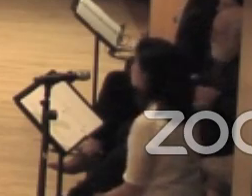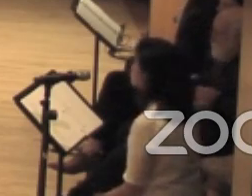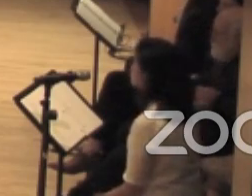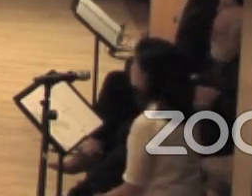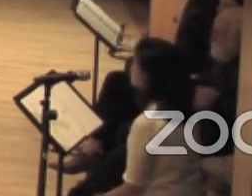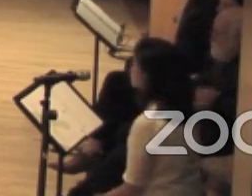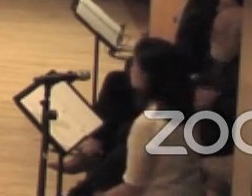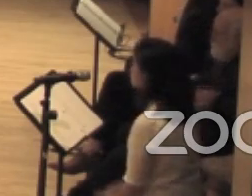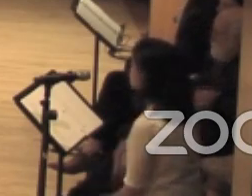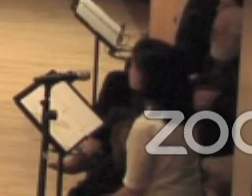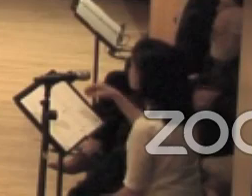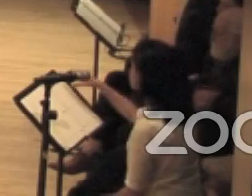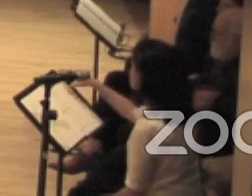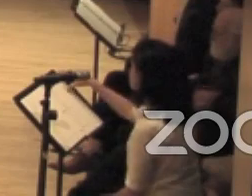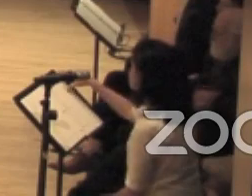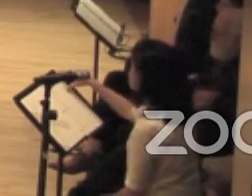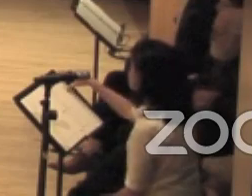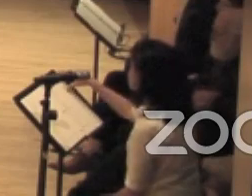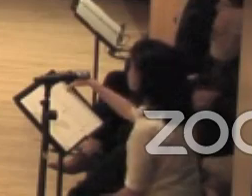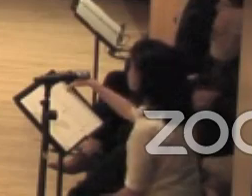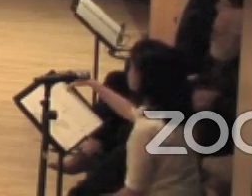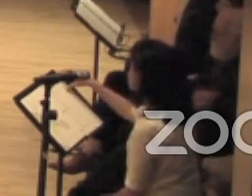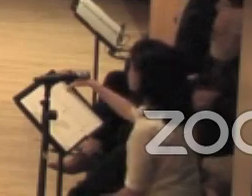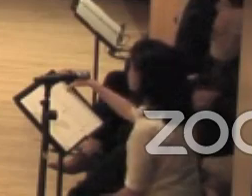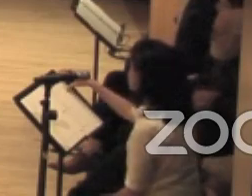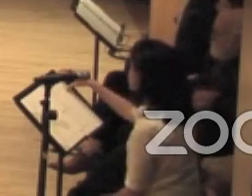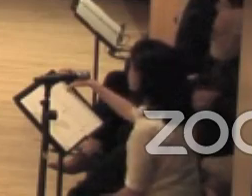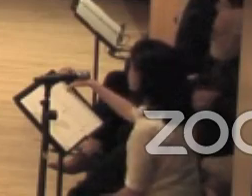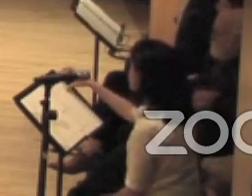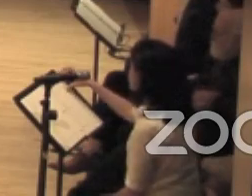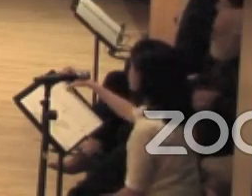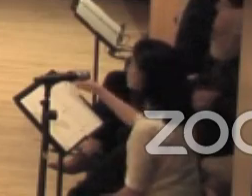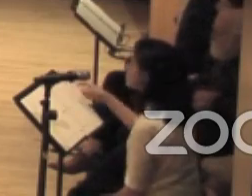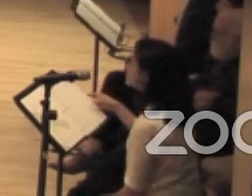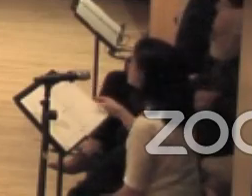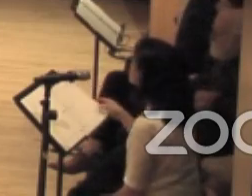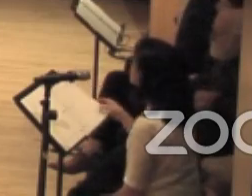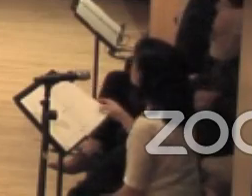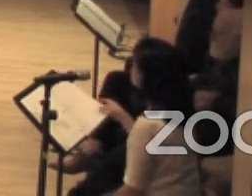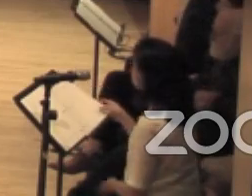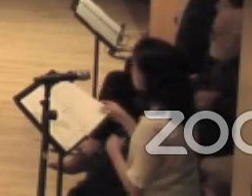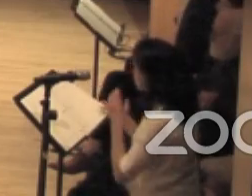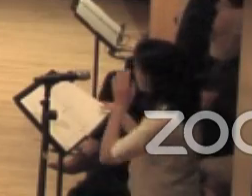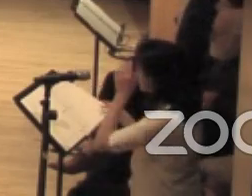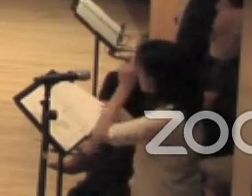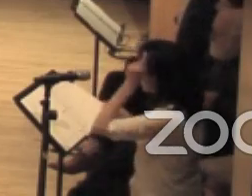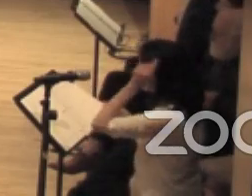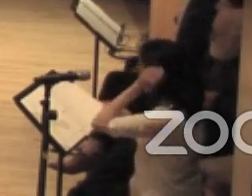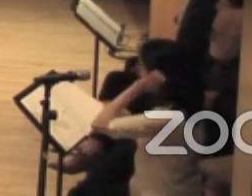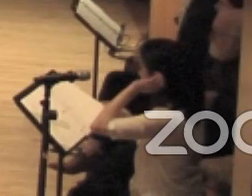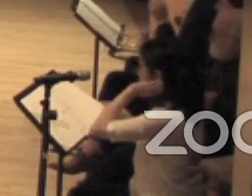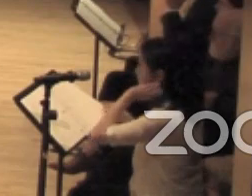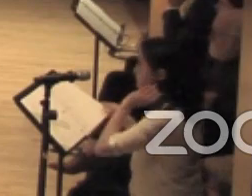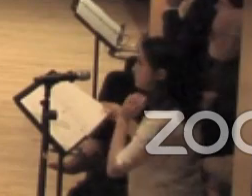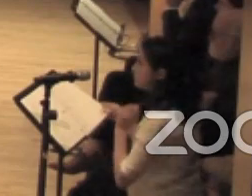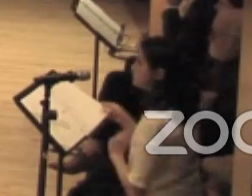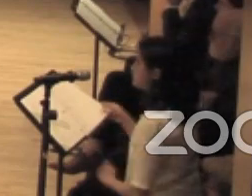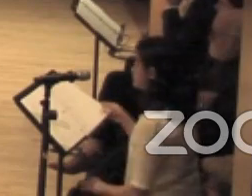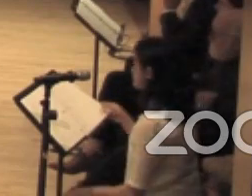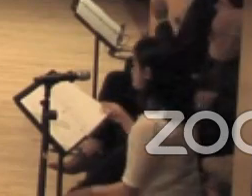be here any minute yeah Hing walks towards Johannes Johannes walks away from the window yeah it might be